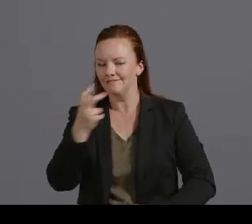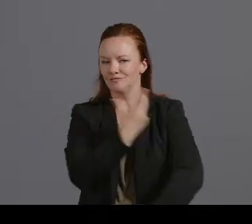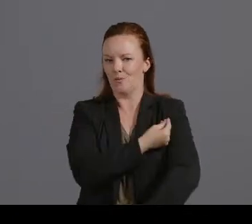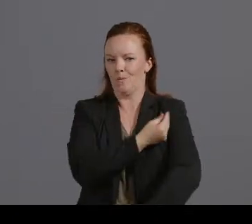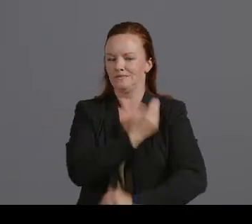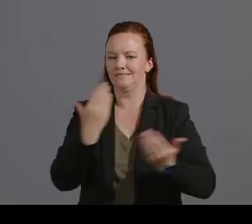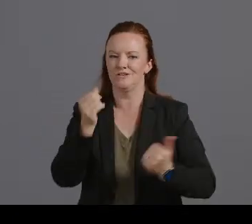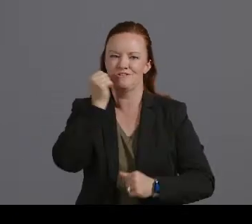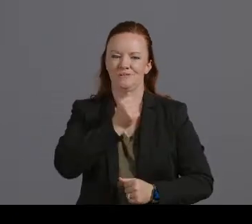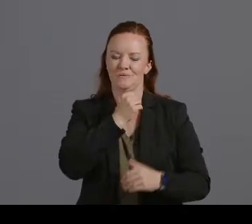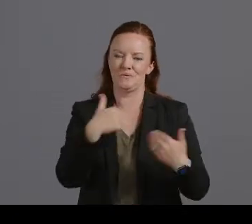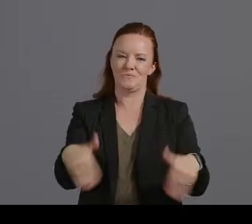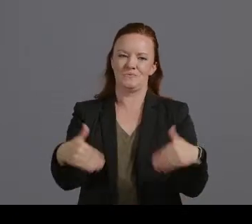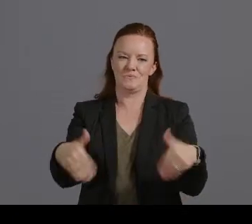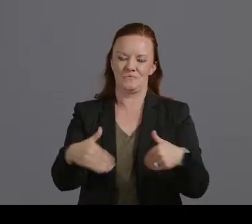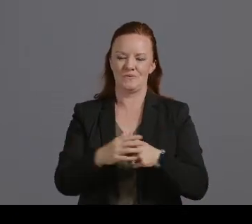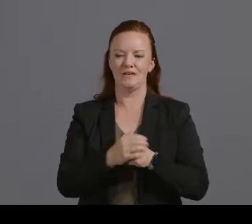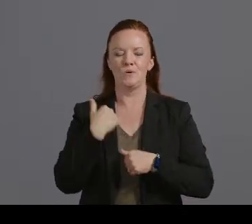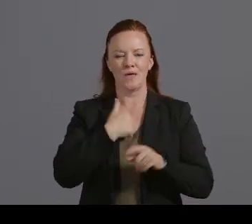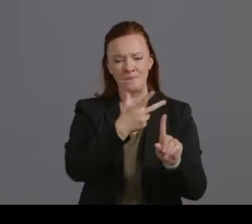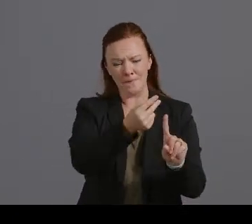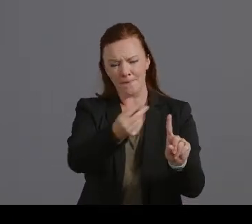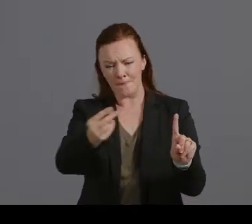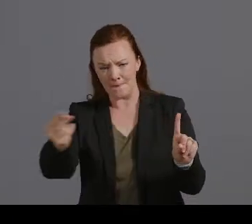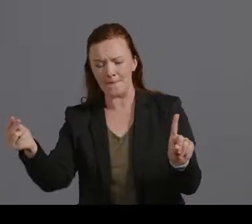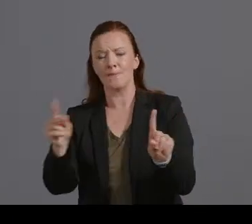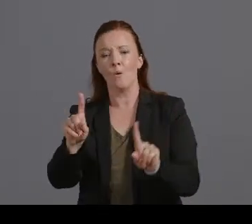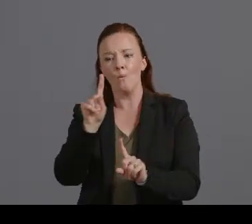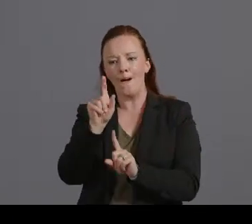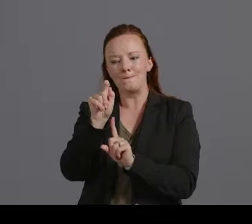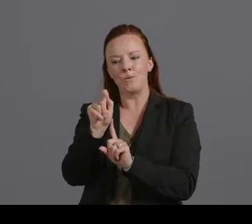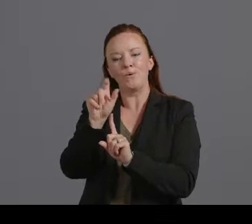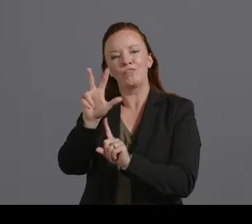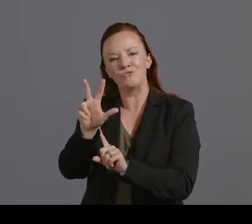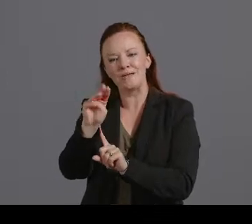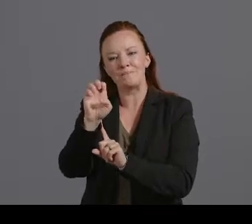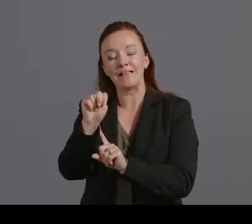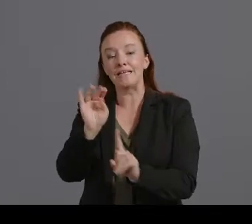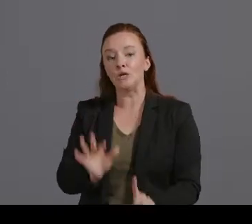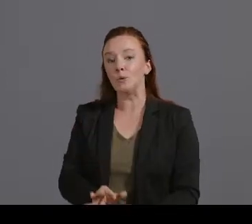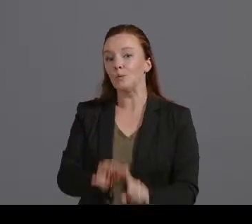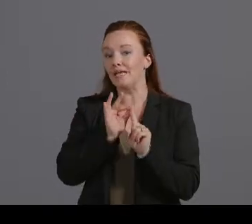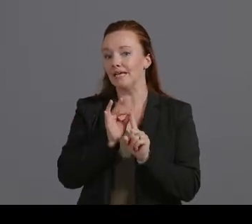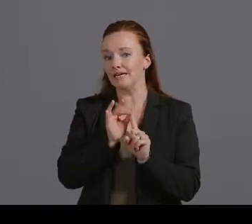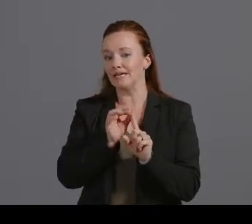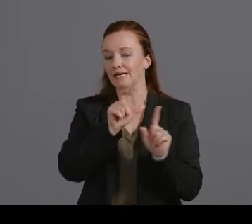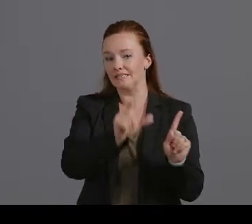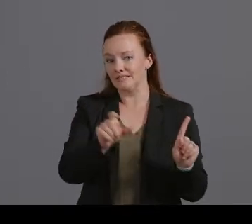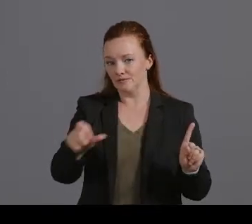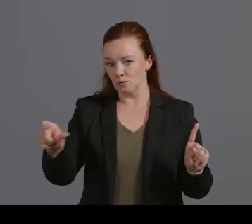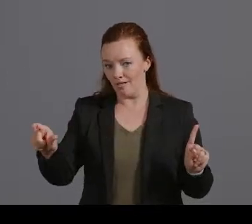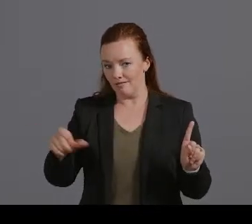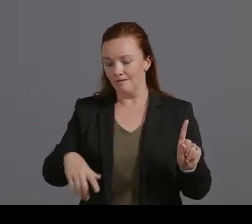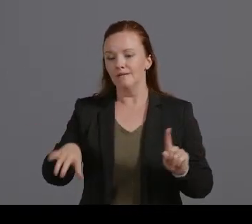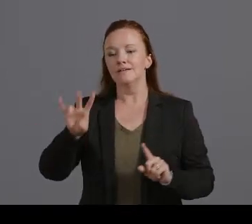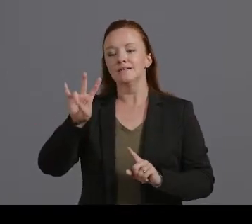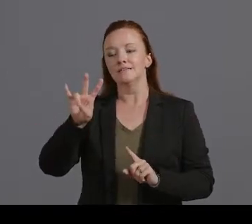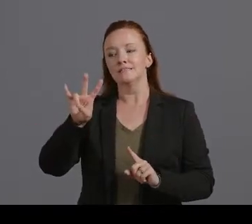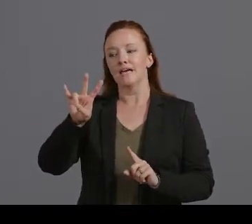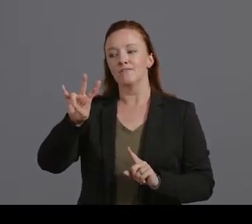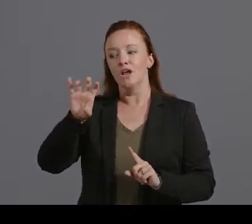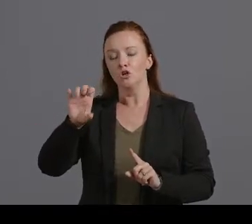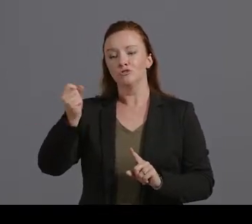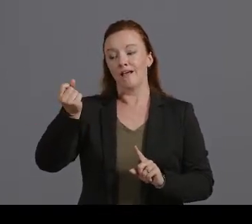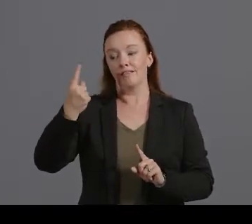We have vaccinated over 1.3 million unique Arizonans, and 711,000 of them are